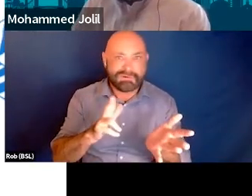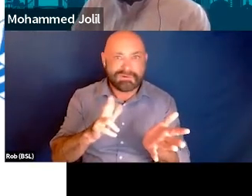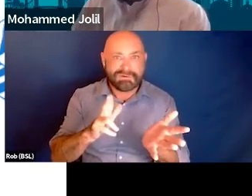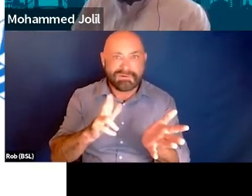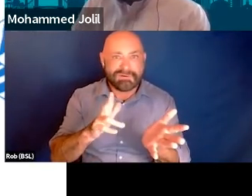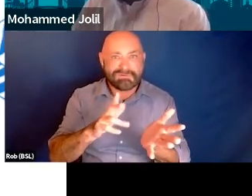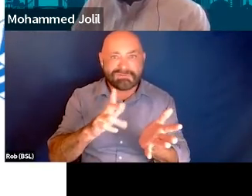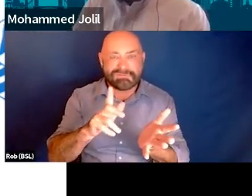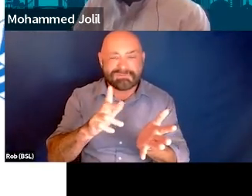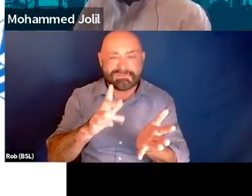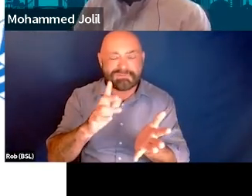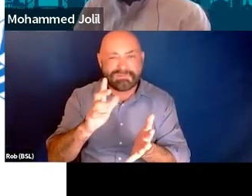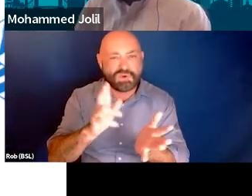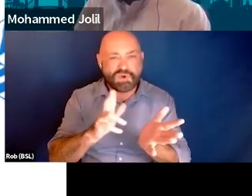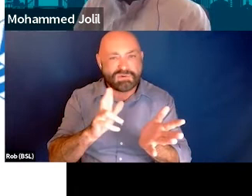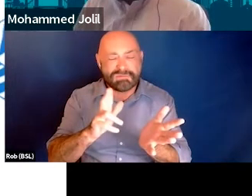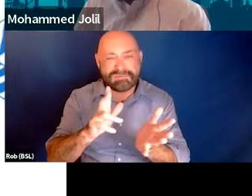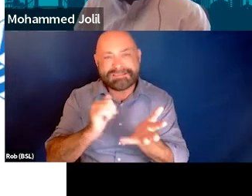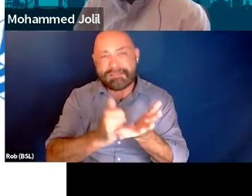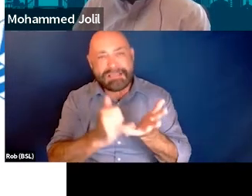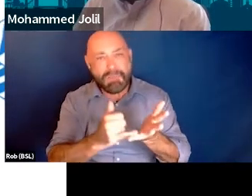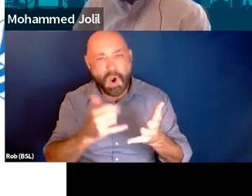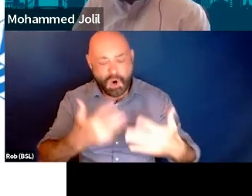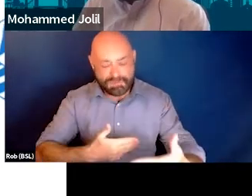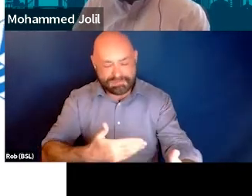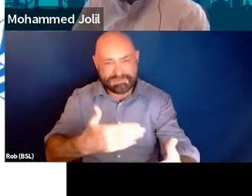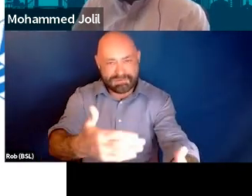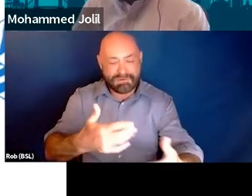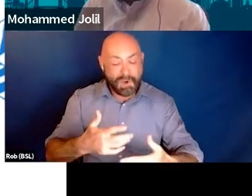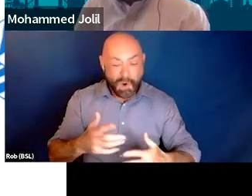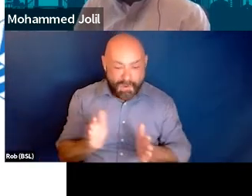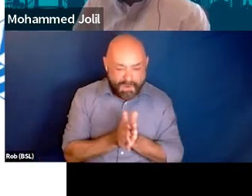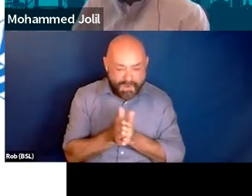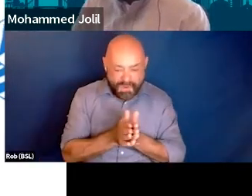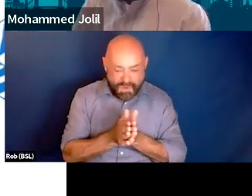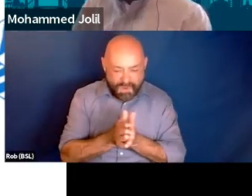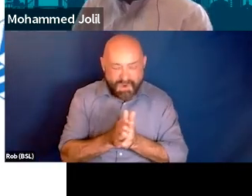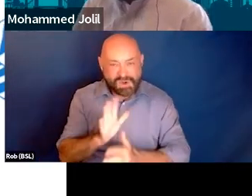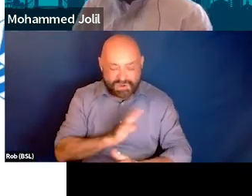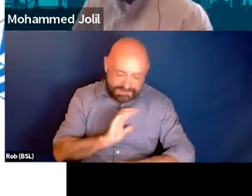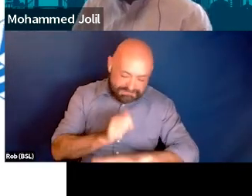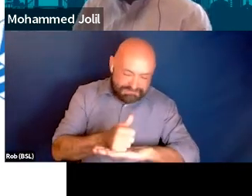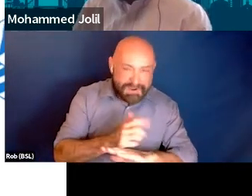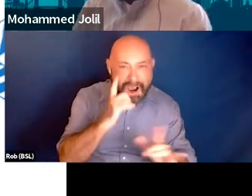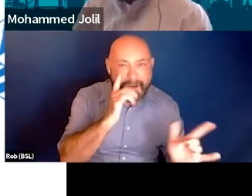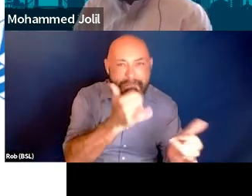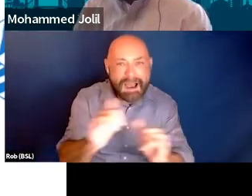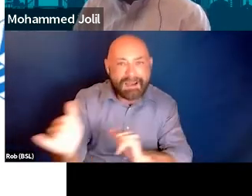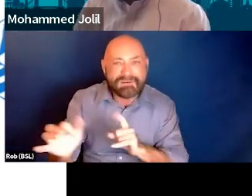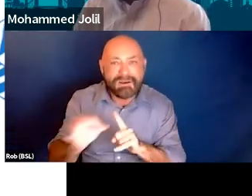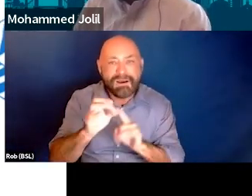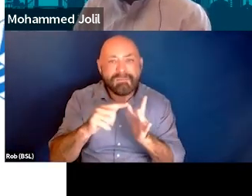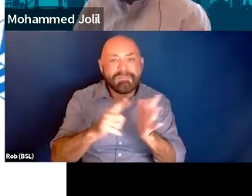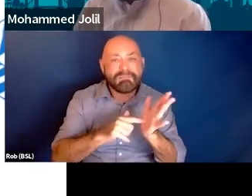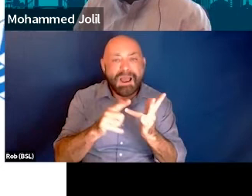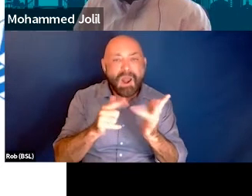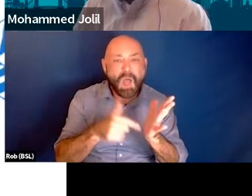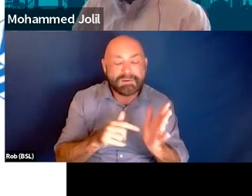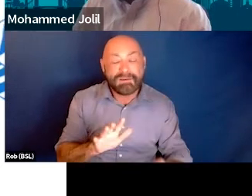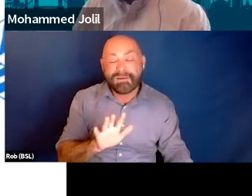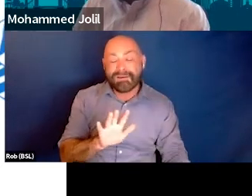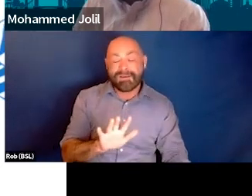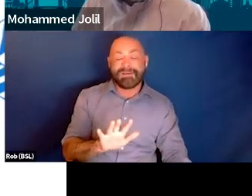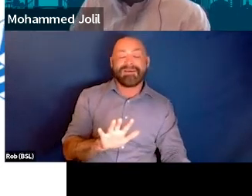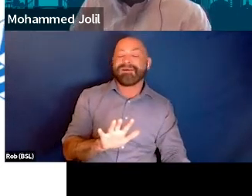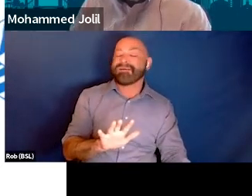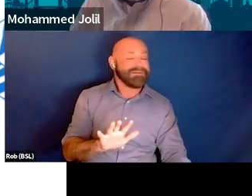would be starting to think about actually running a pilot. And we're still almost